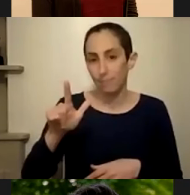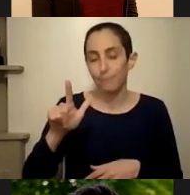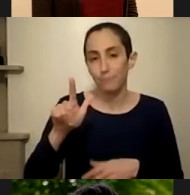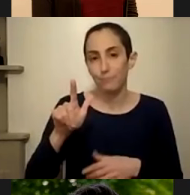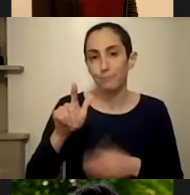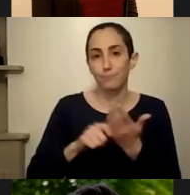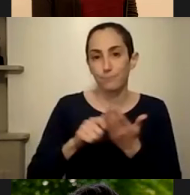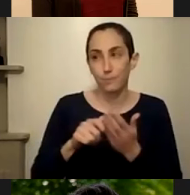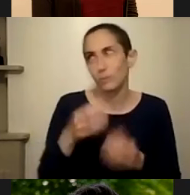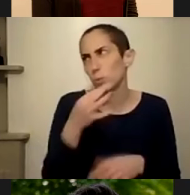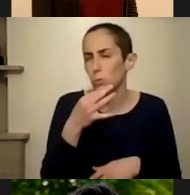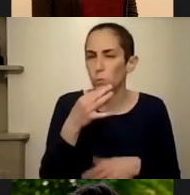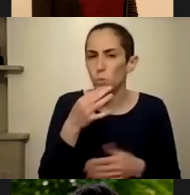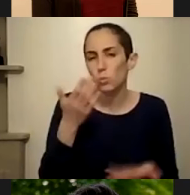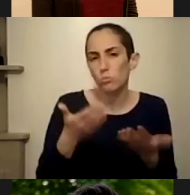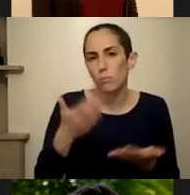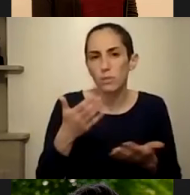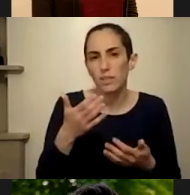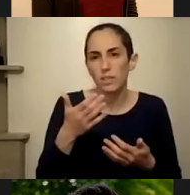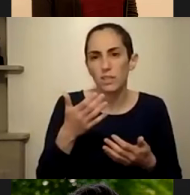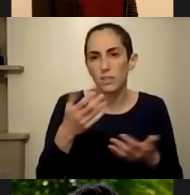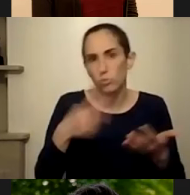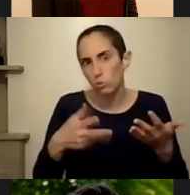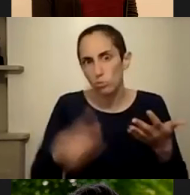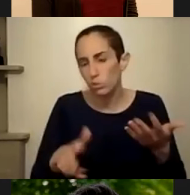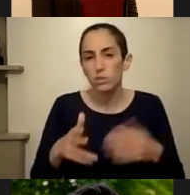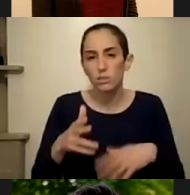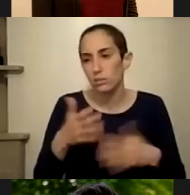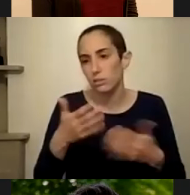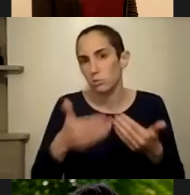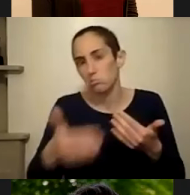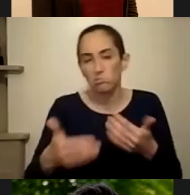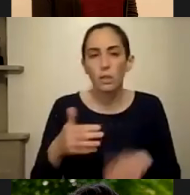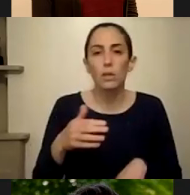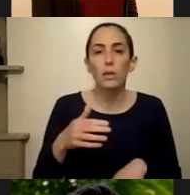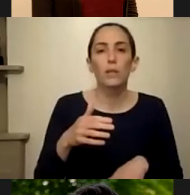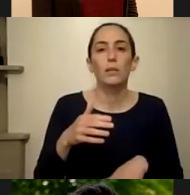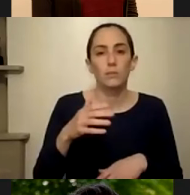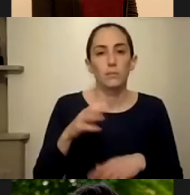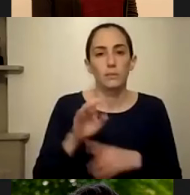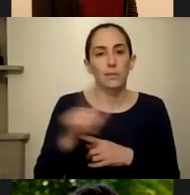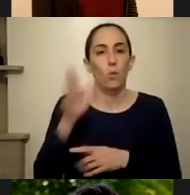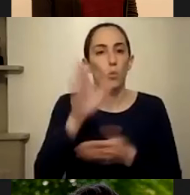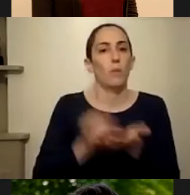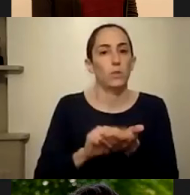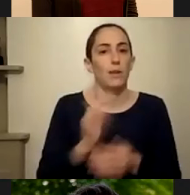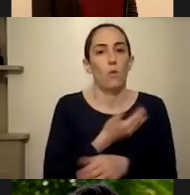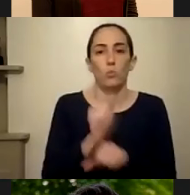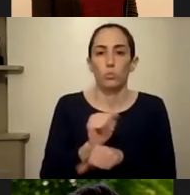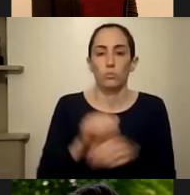Soon, probably in the coming weeks, our paper will be out reporting the CAMK2 in RGC protection.